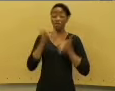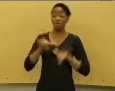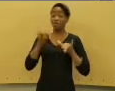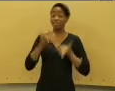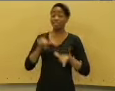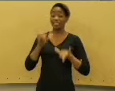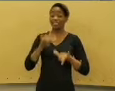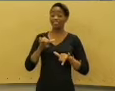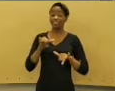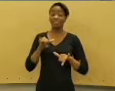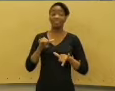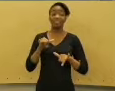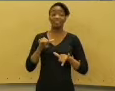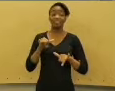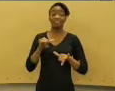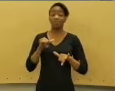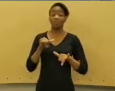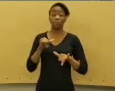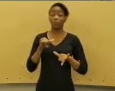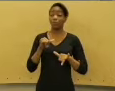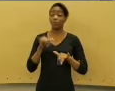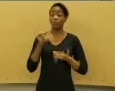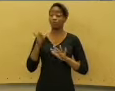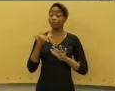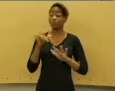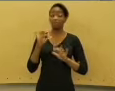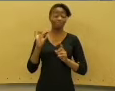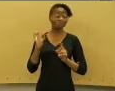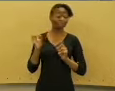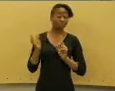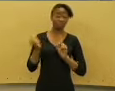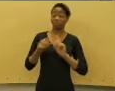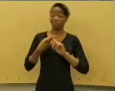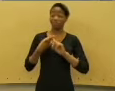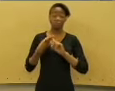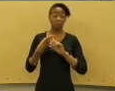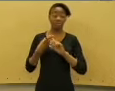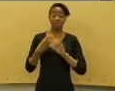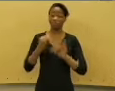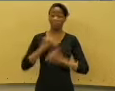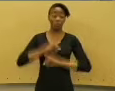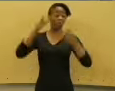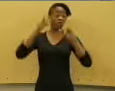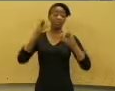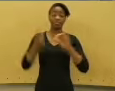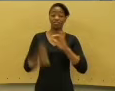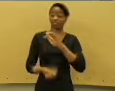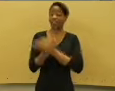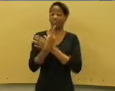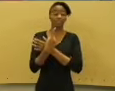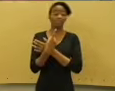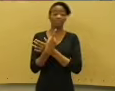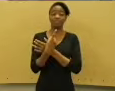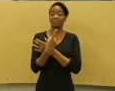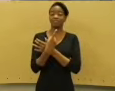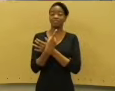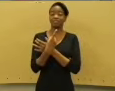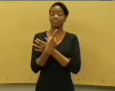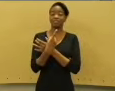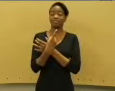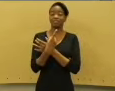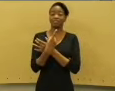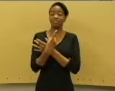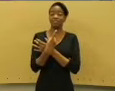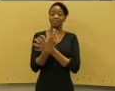would have had a horrible accident on the plane. And I could just imagine the story, because it would have been written